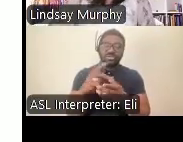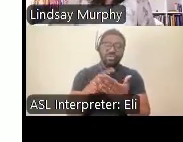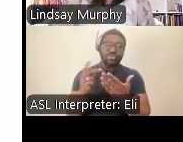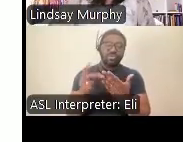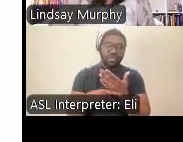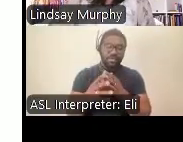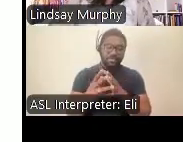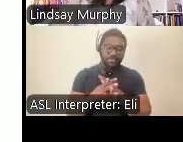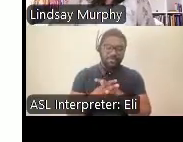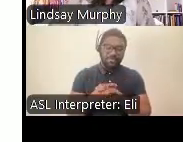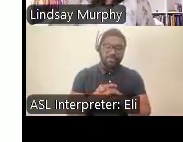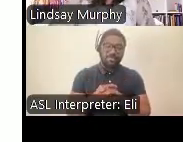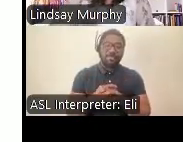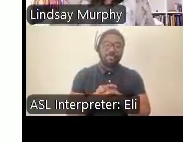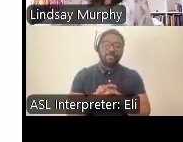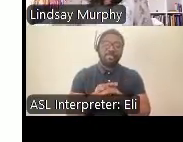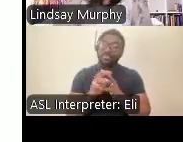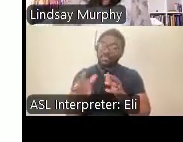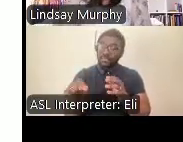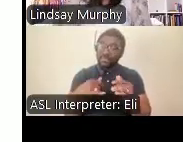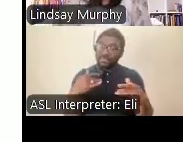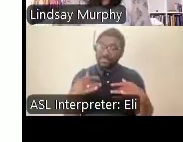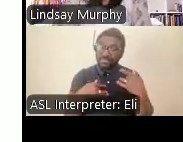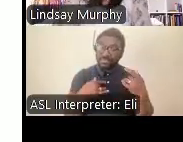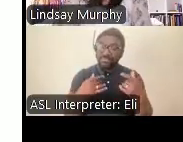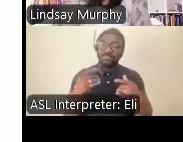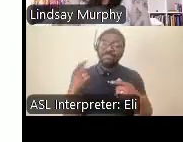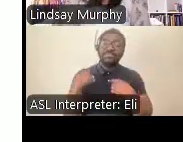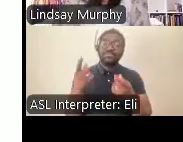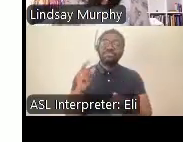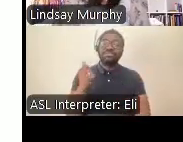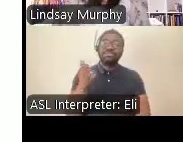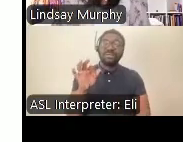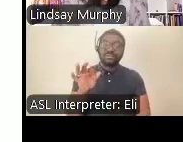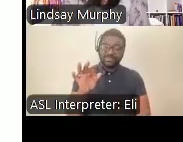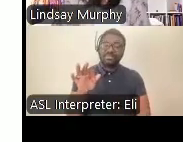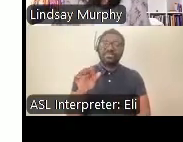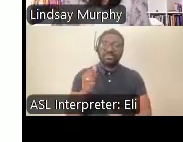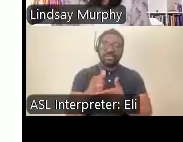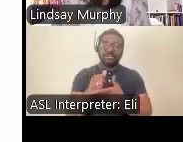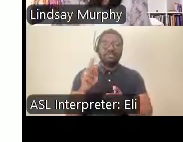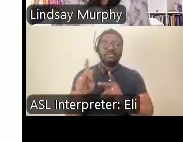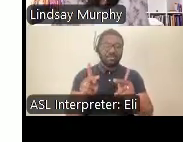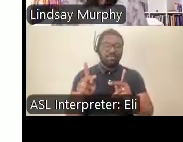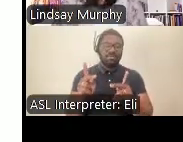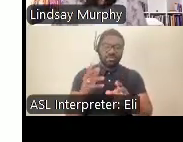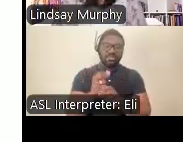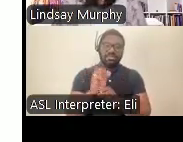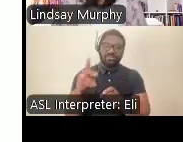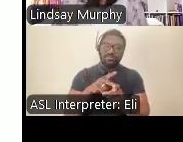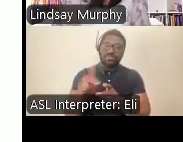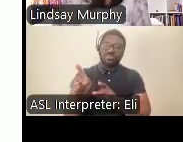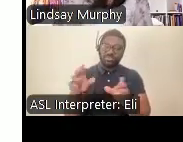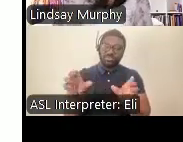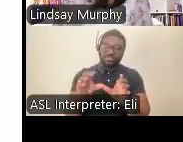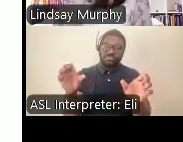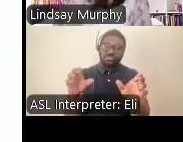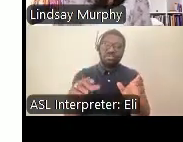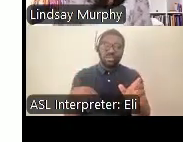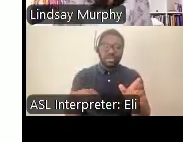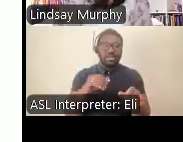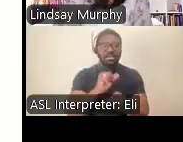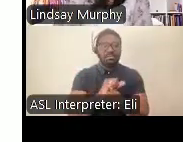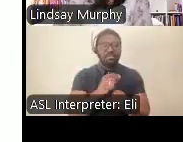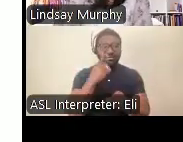So since 2019, this program has assisted participants to achieve professional credentials and or employment in their desired field. And depending